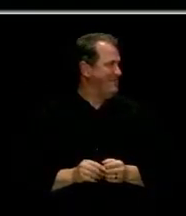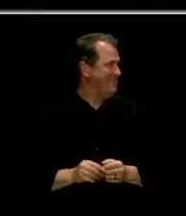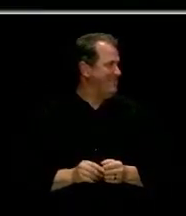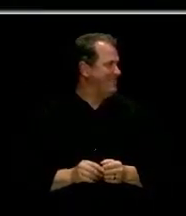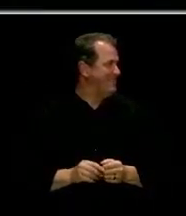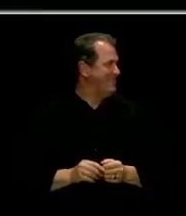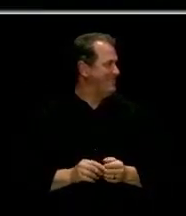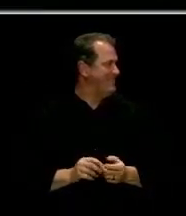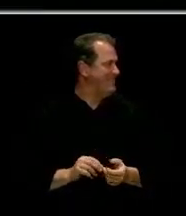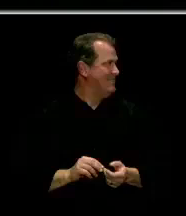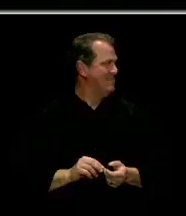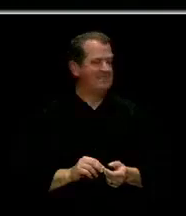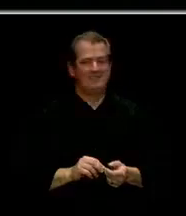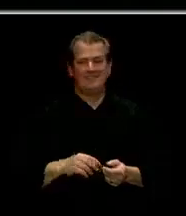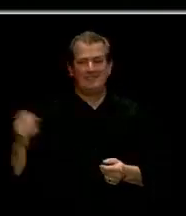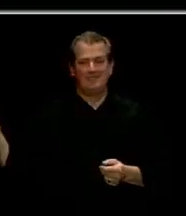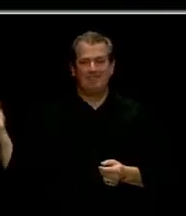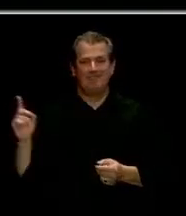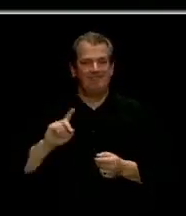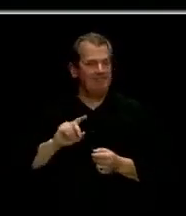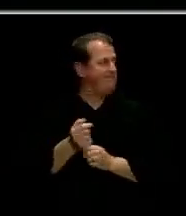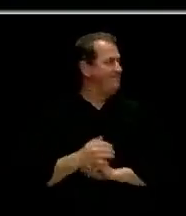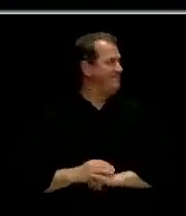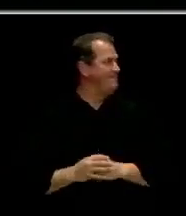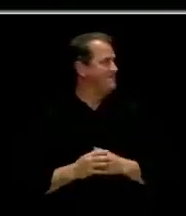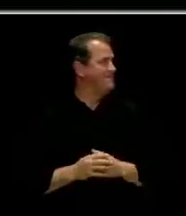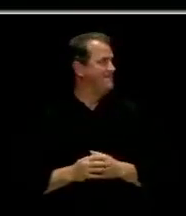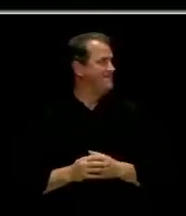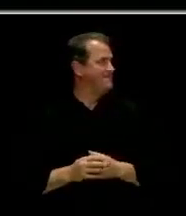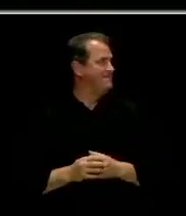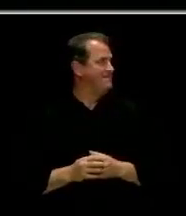You gonna say anything? Yeah, I would like to.